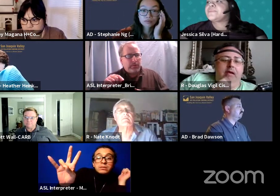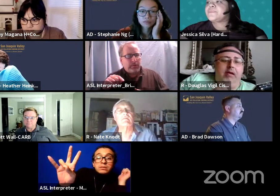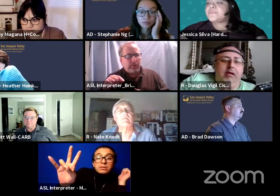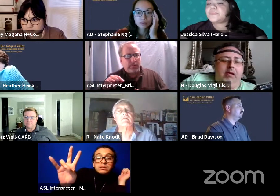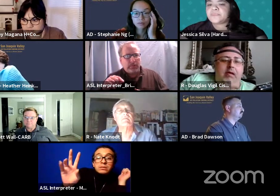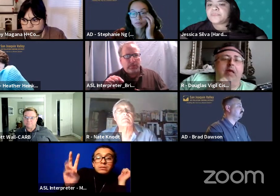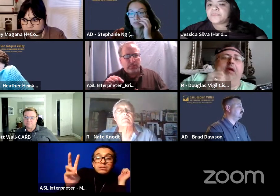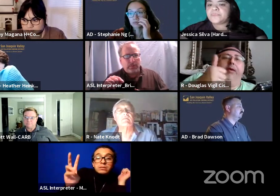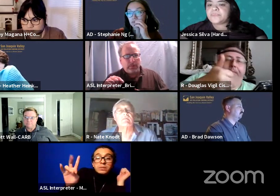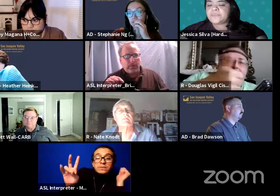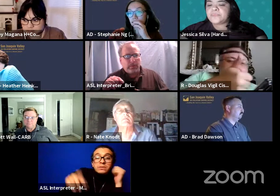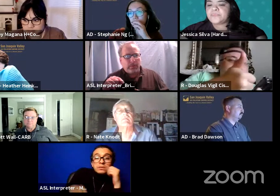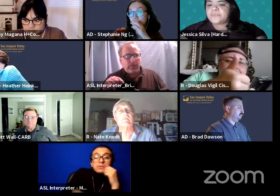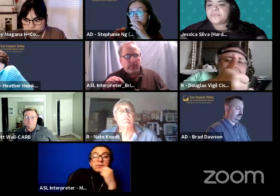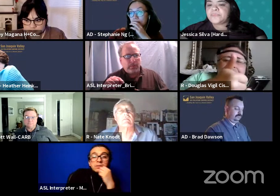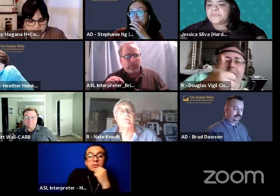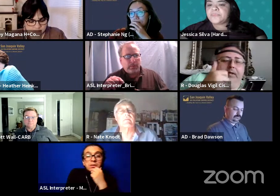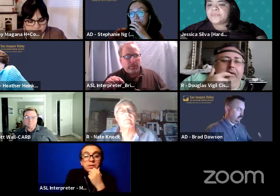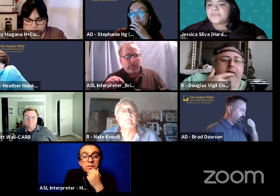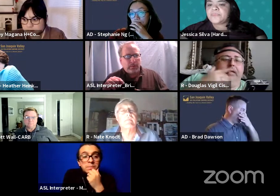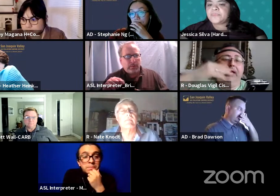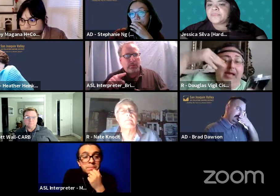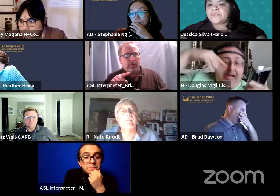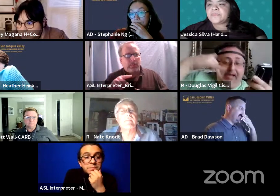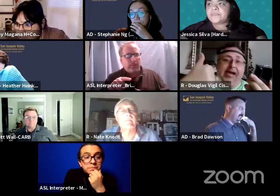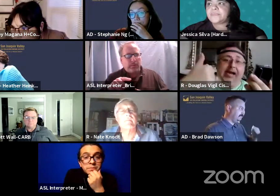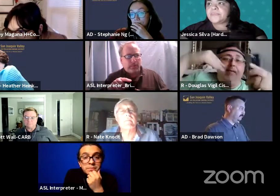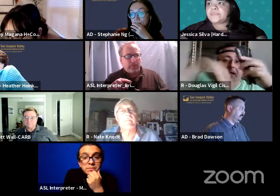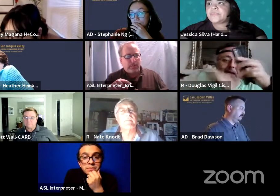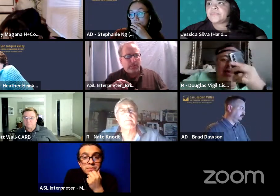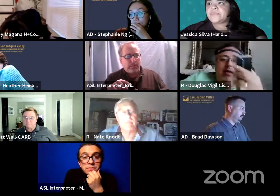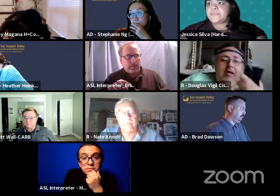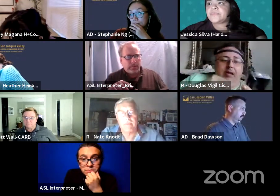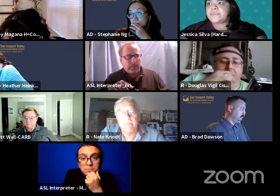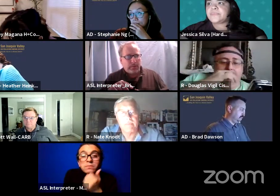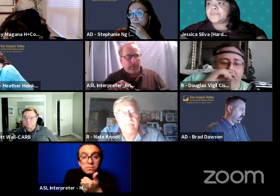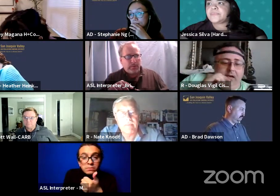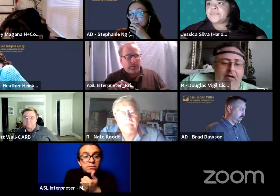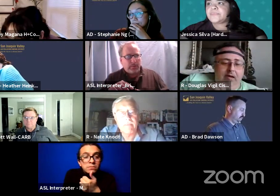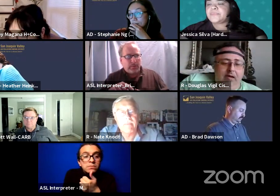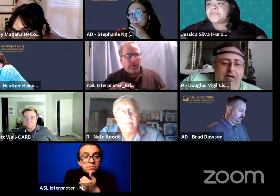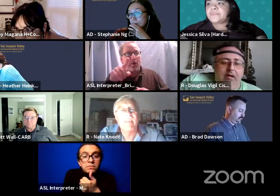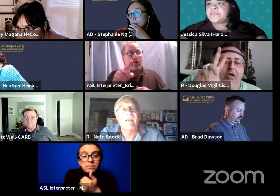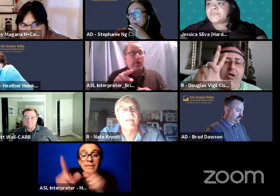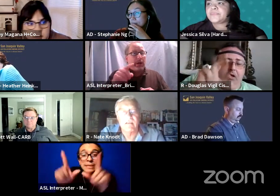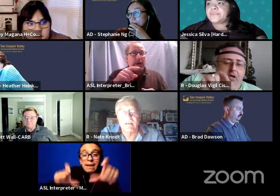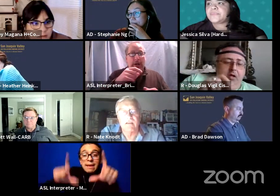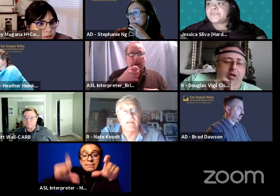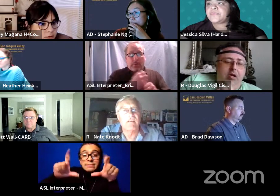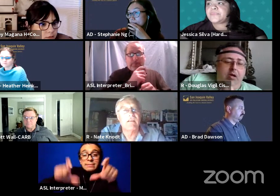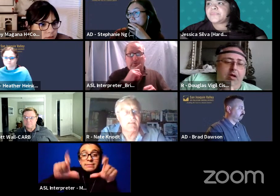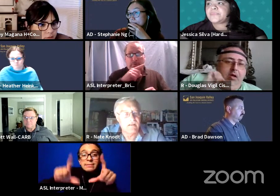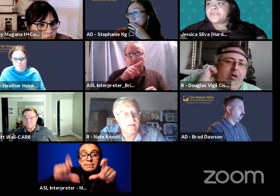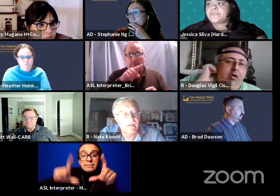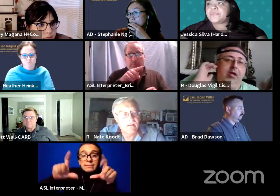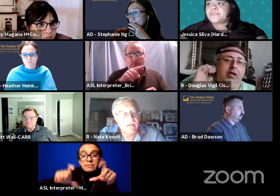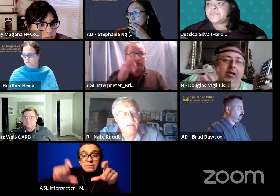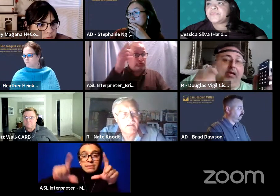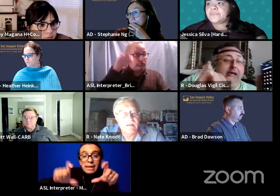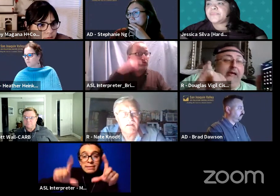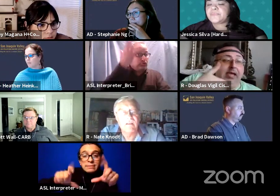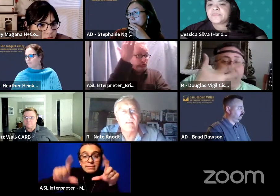CERP. Okay. Okay. Got it. Okay. Absolutely. So then, in terms of